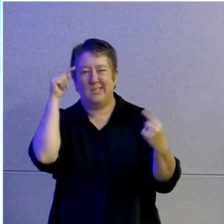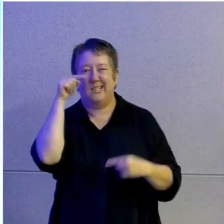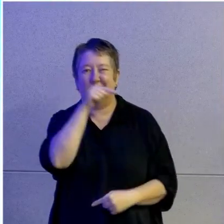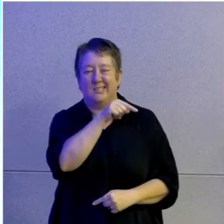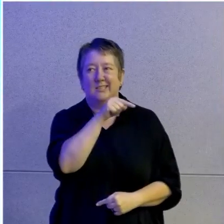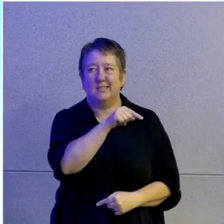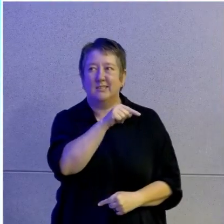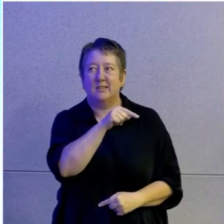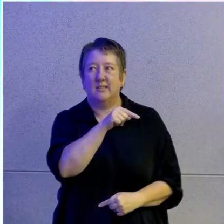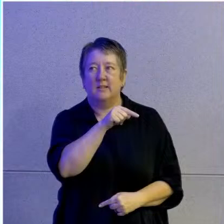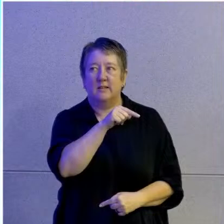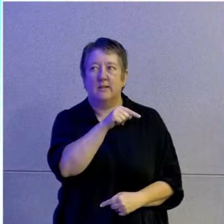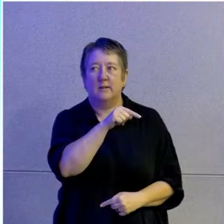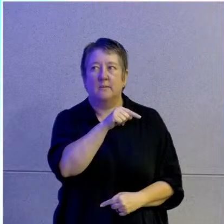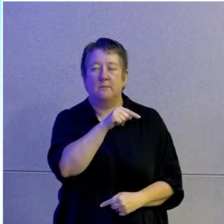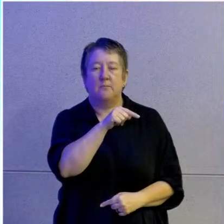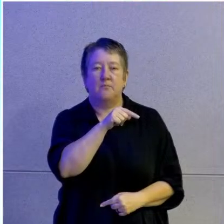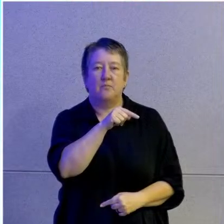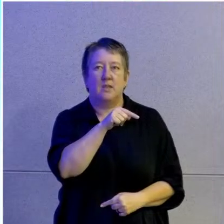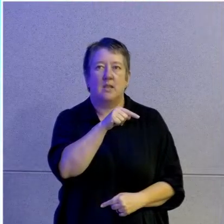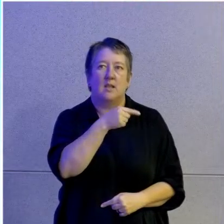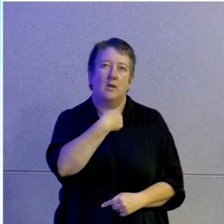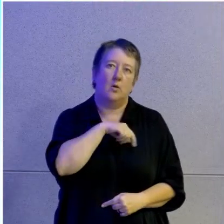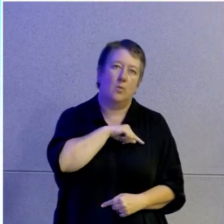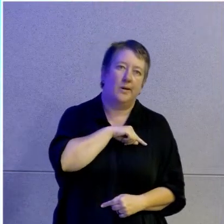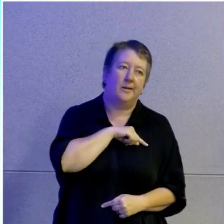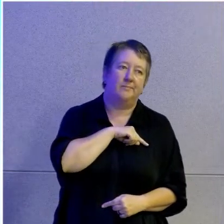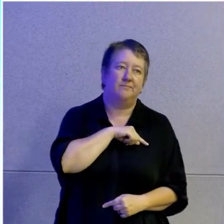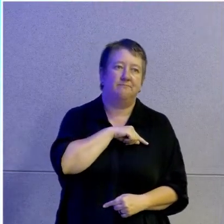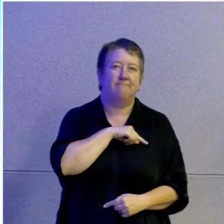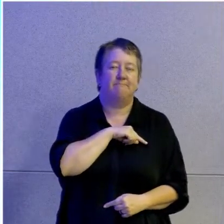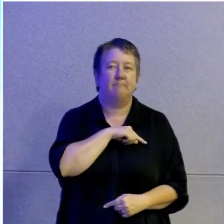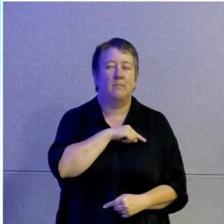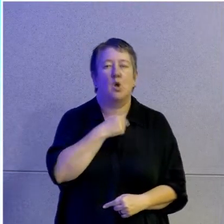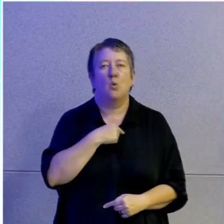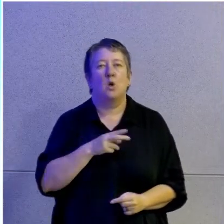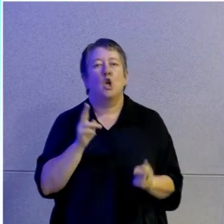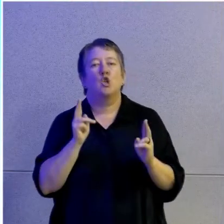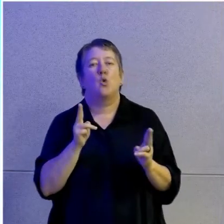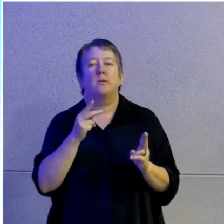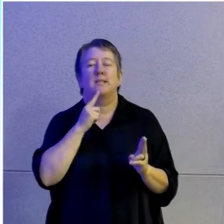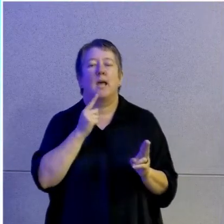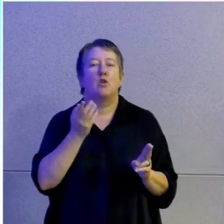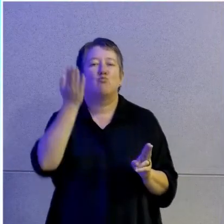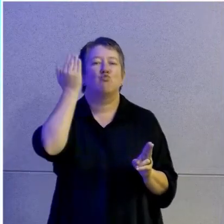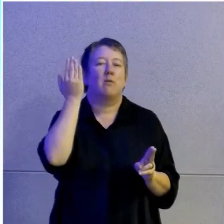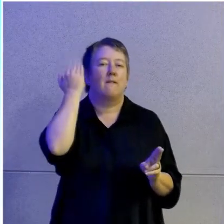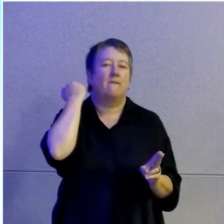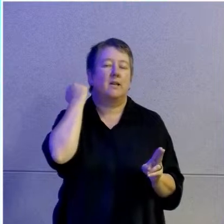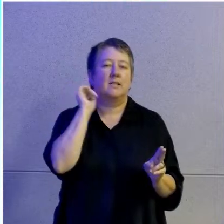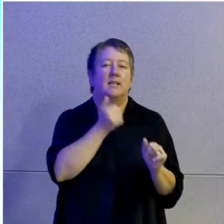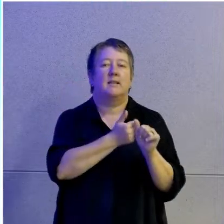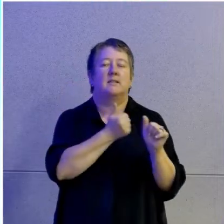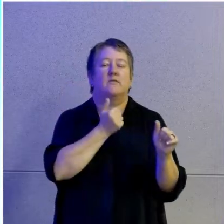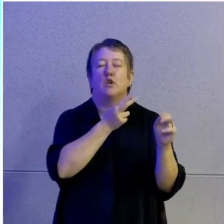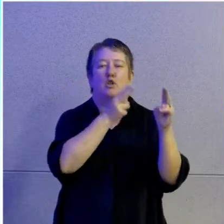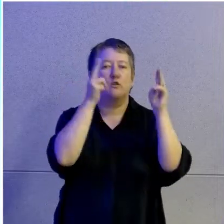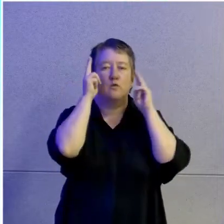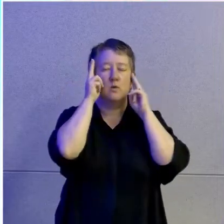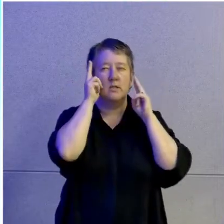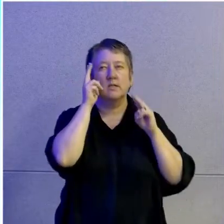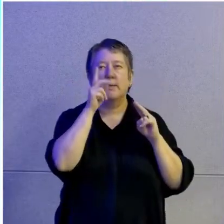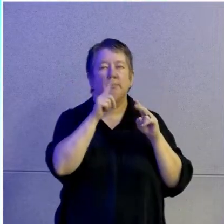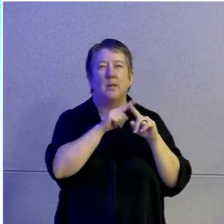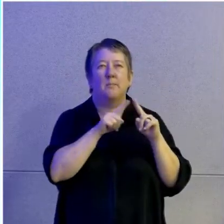said, when we talk of, we usually say previously disadvantaged universities, but